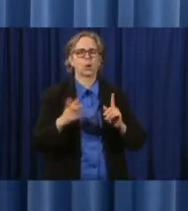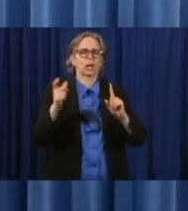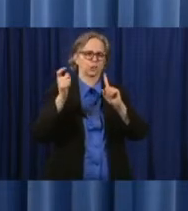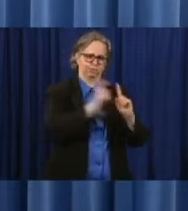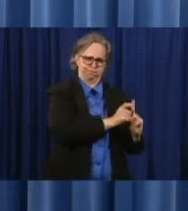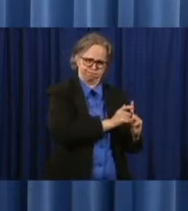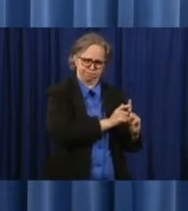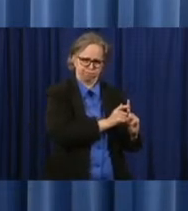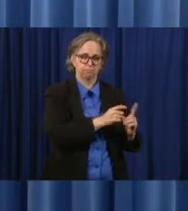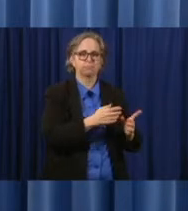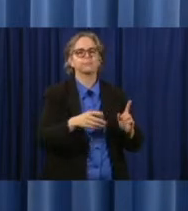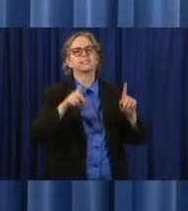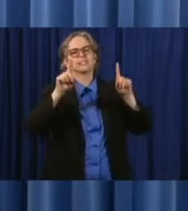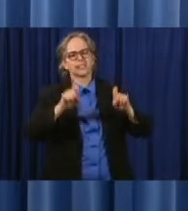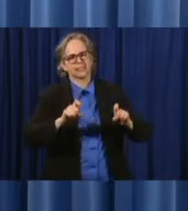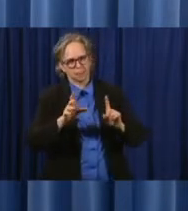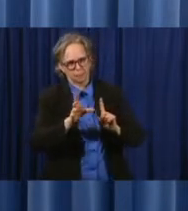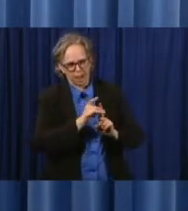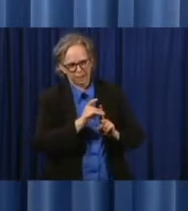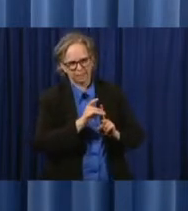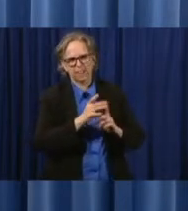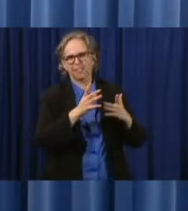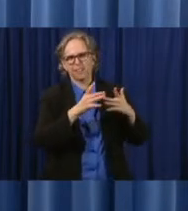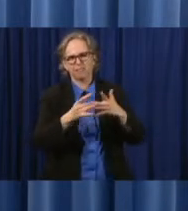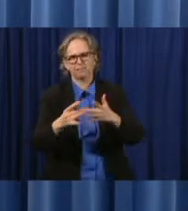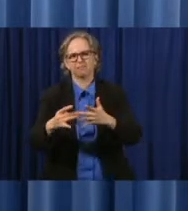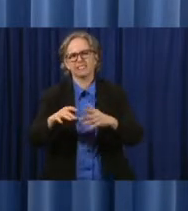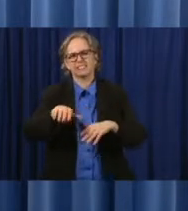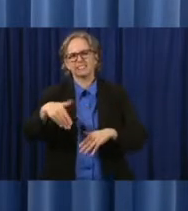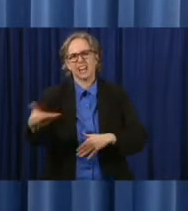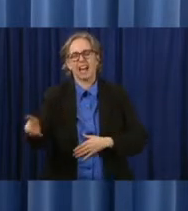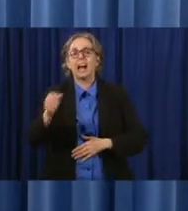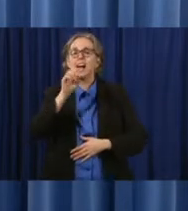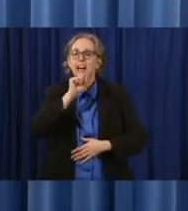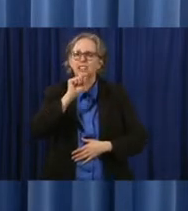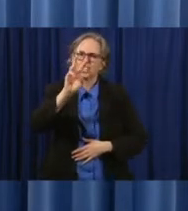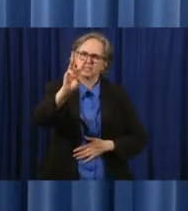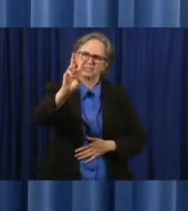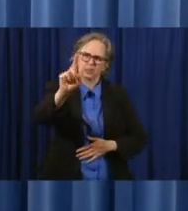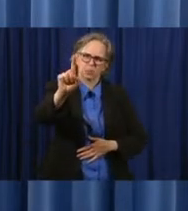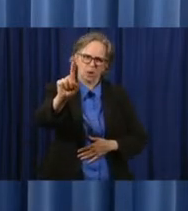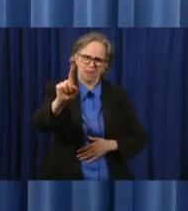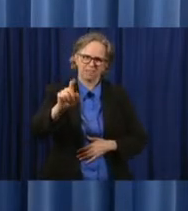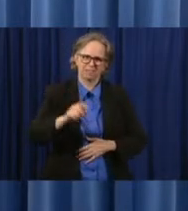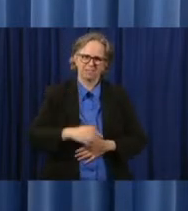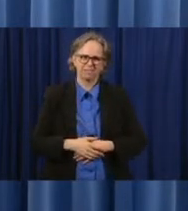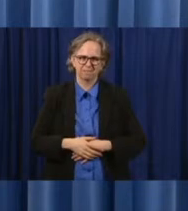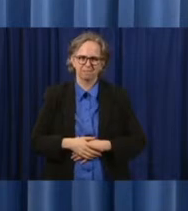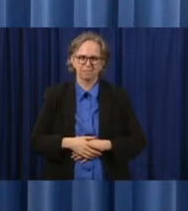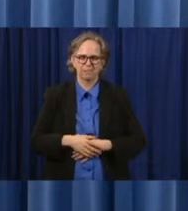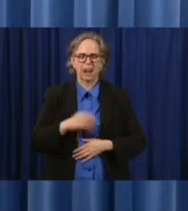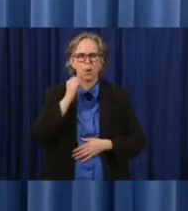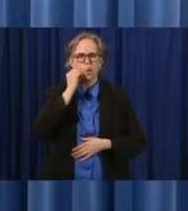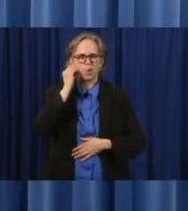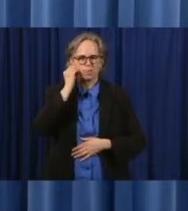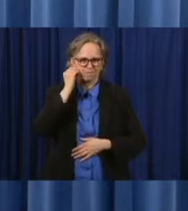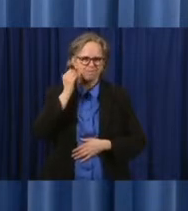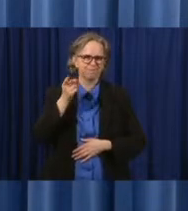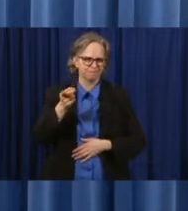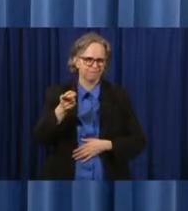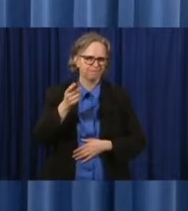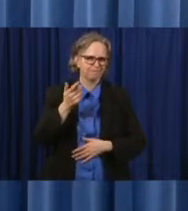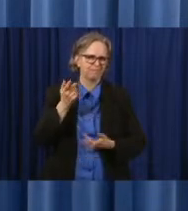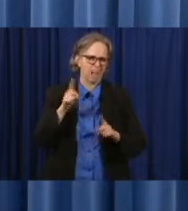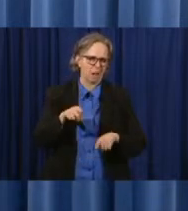just 61 years old. He died at his home yesterday morning. Our condolences go out to